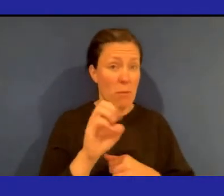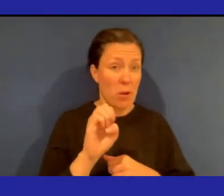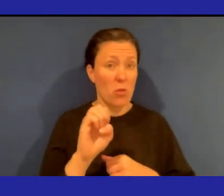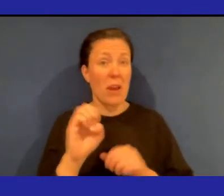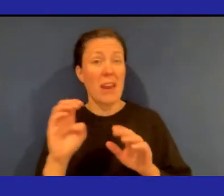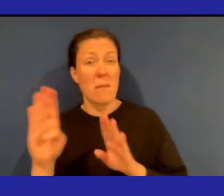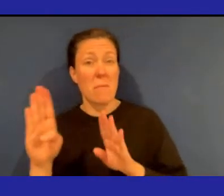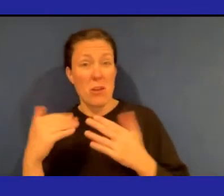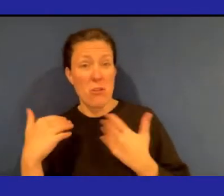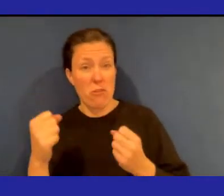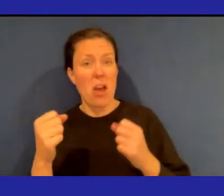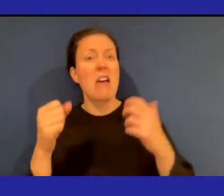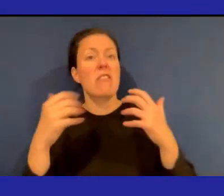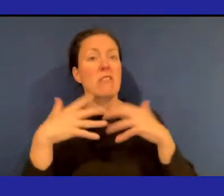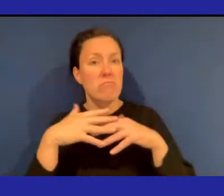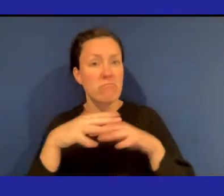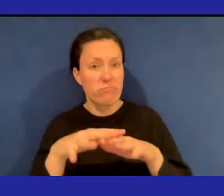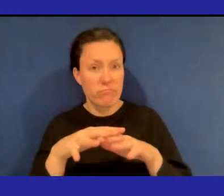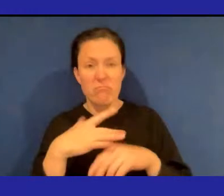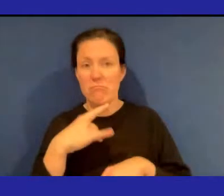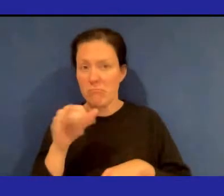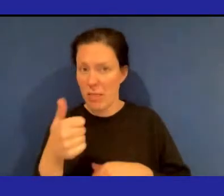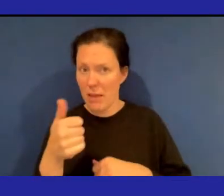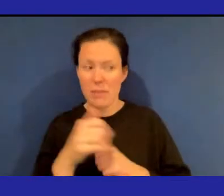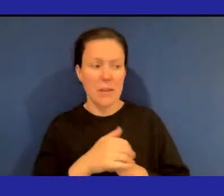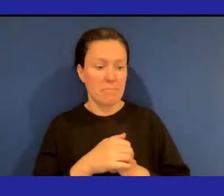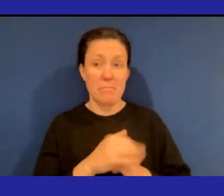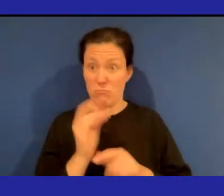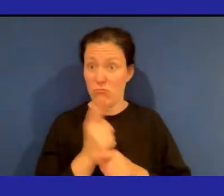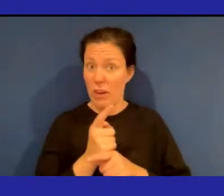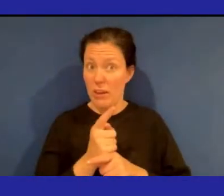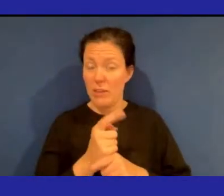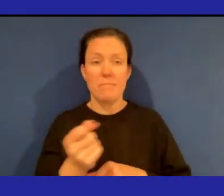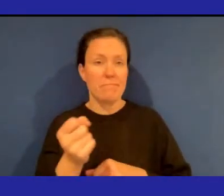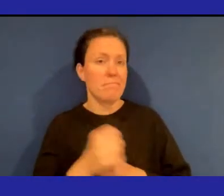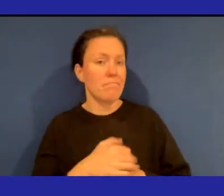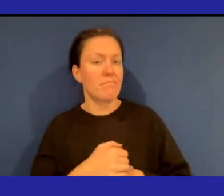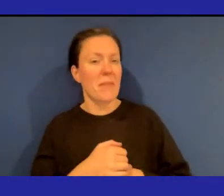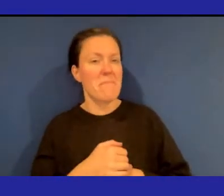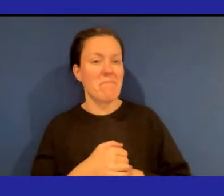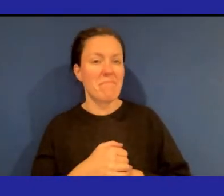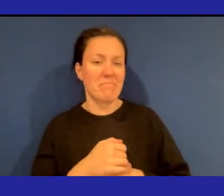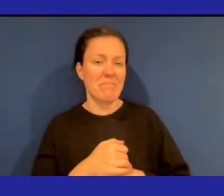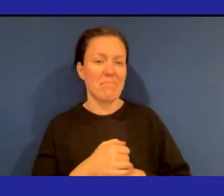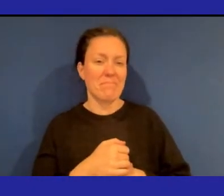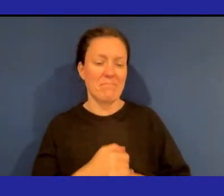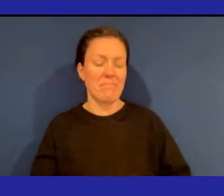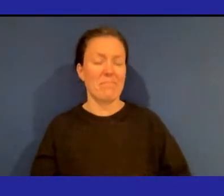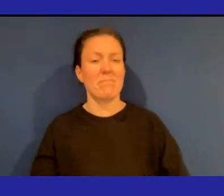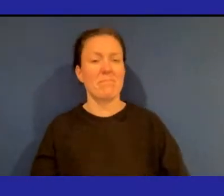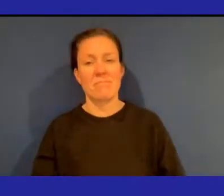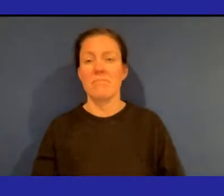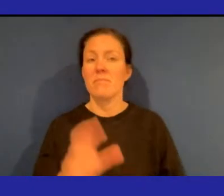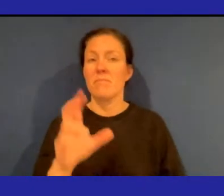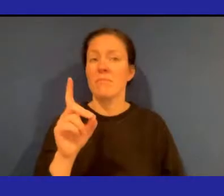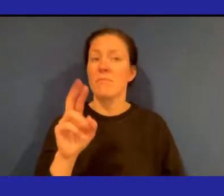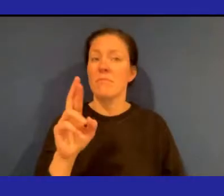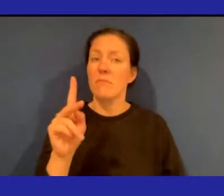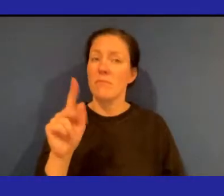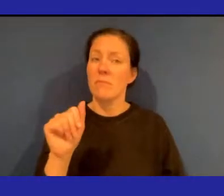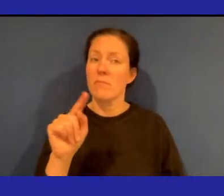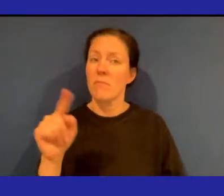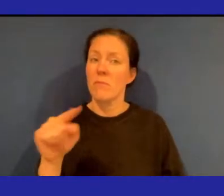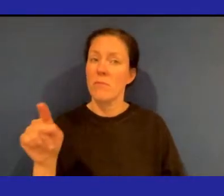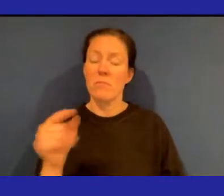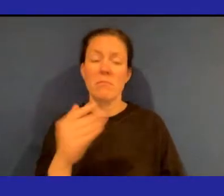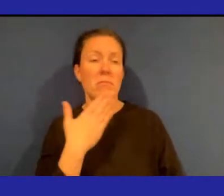mentioned. Or was it the other way around? I think I said it right. Yes, you did. Dr. Katz? Thank you for the report. I